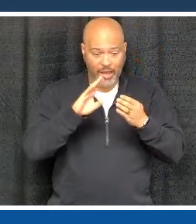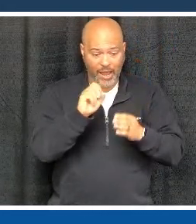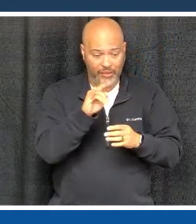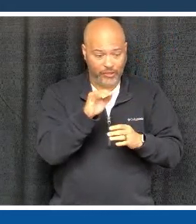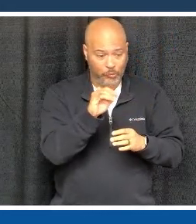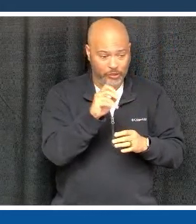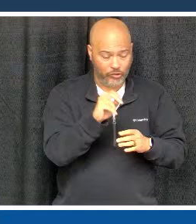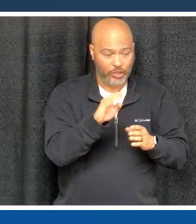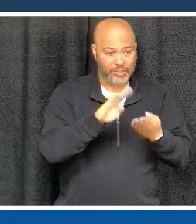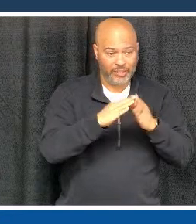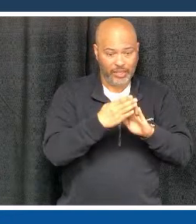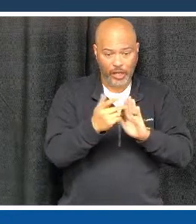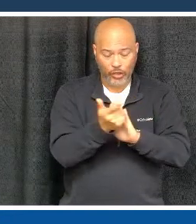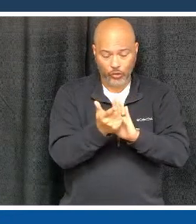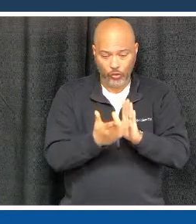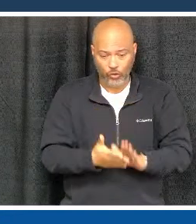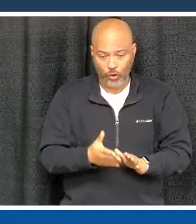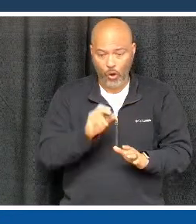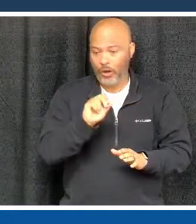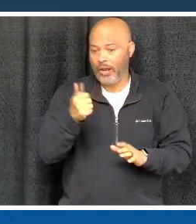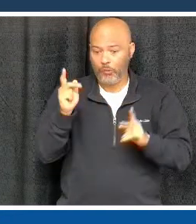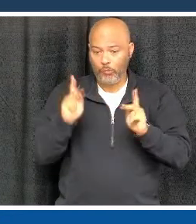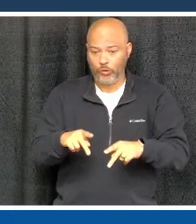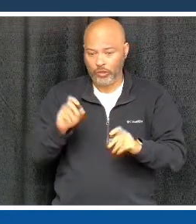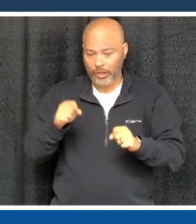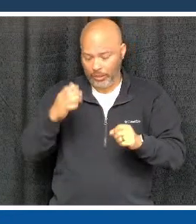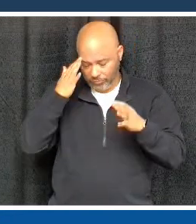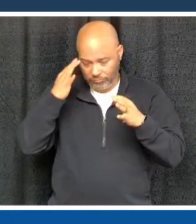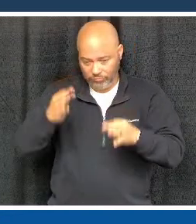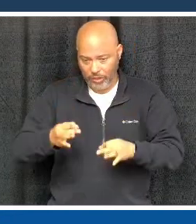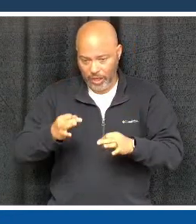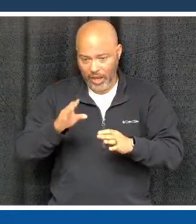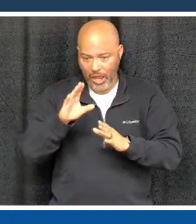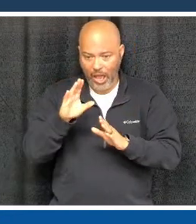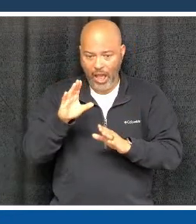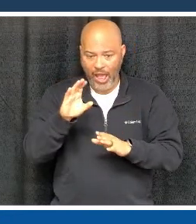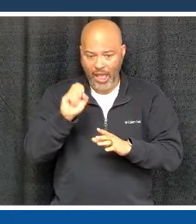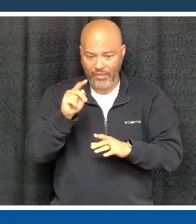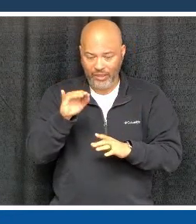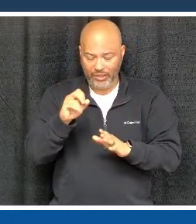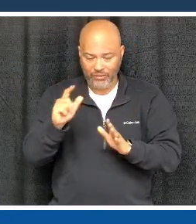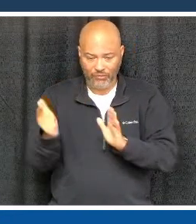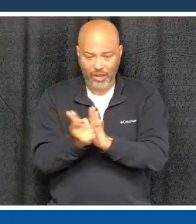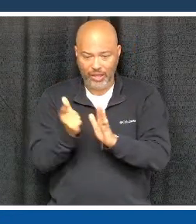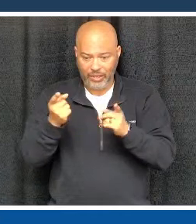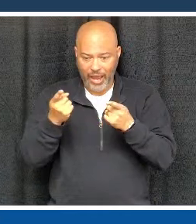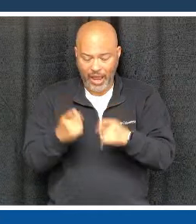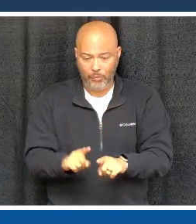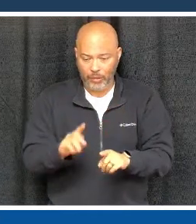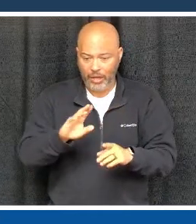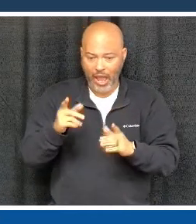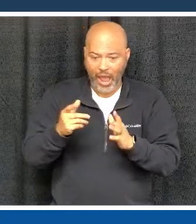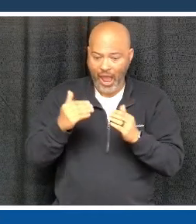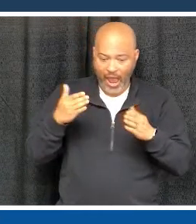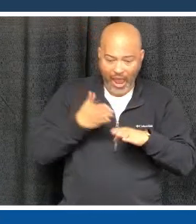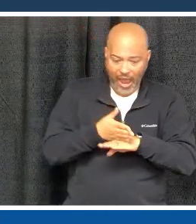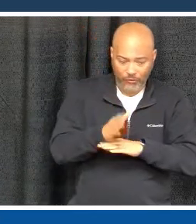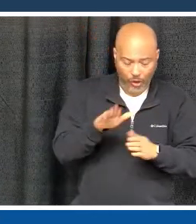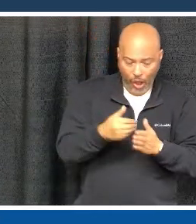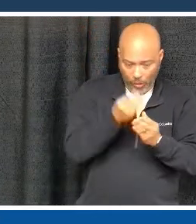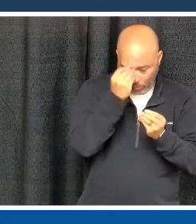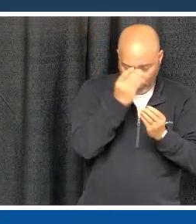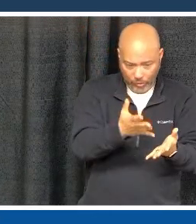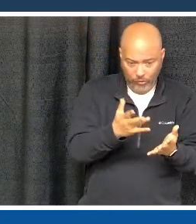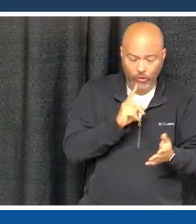any other appointed person be able to make a judgment on whether an ethics violation has occurred, even after assuming all facts presented in a complaint